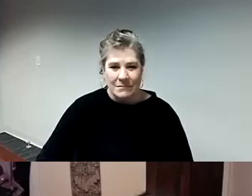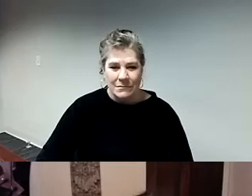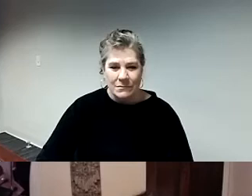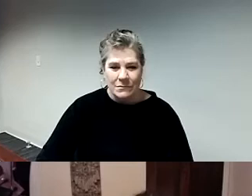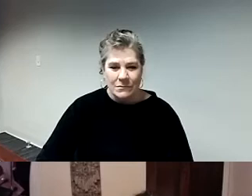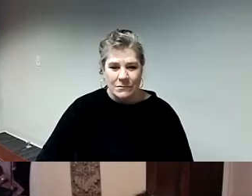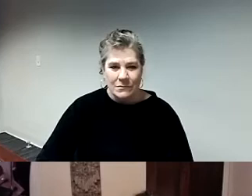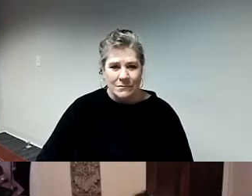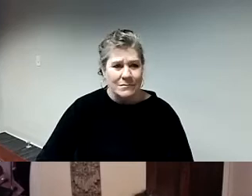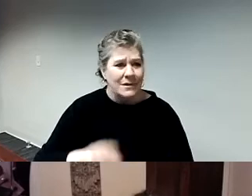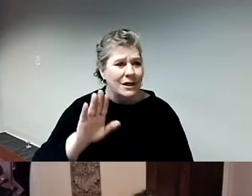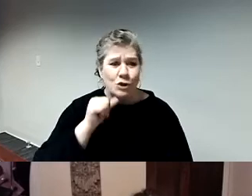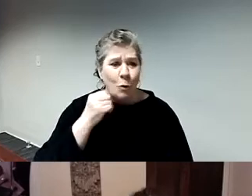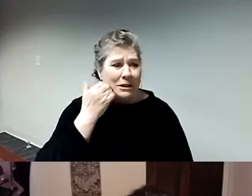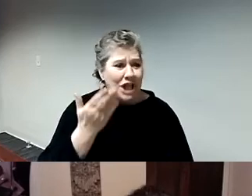Don't be shy.